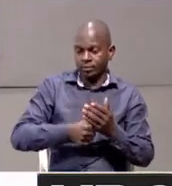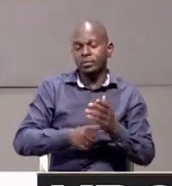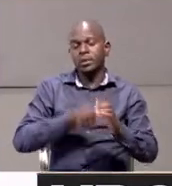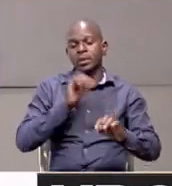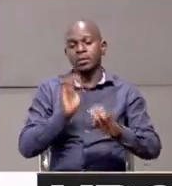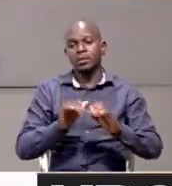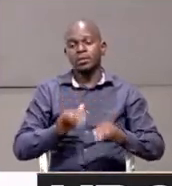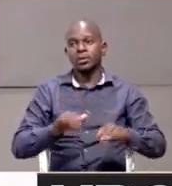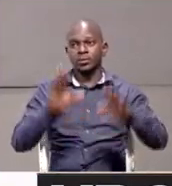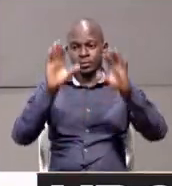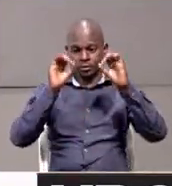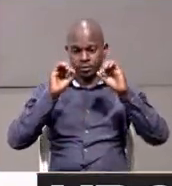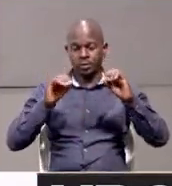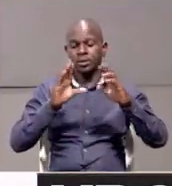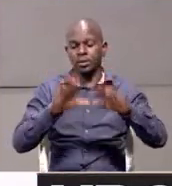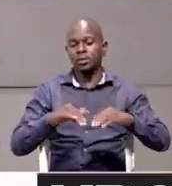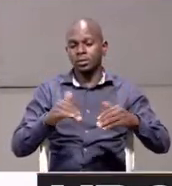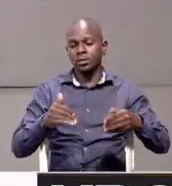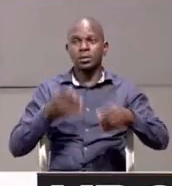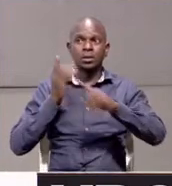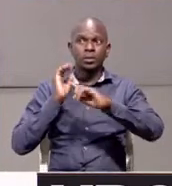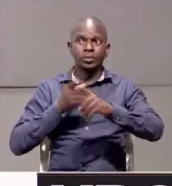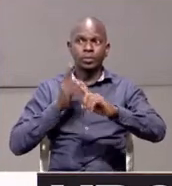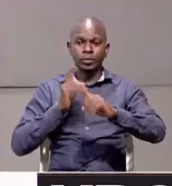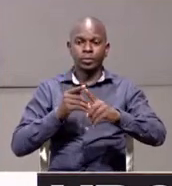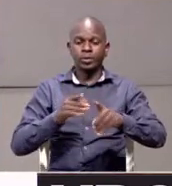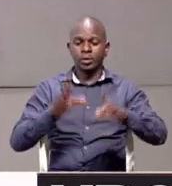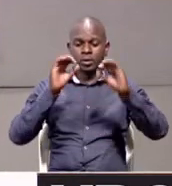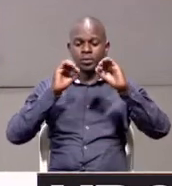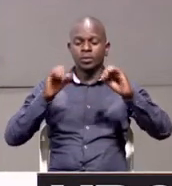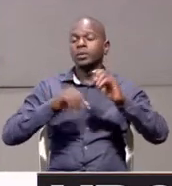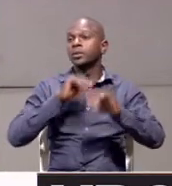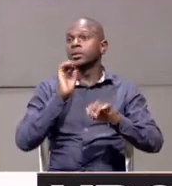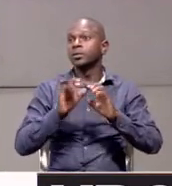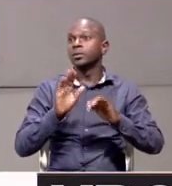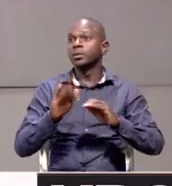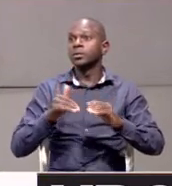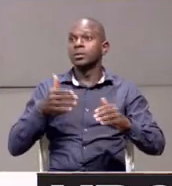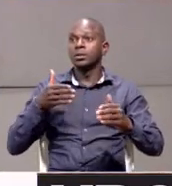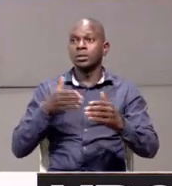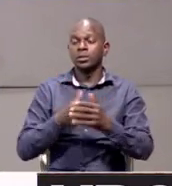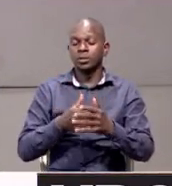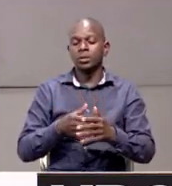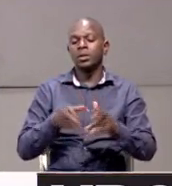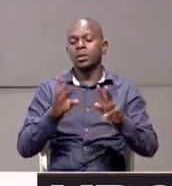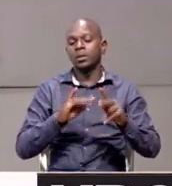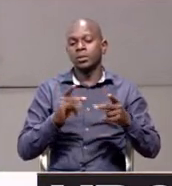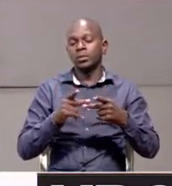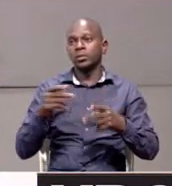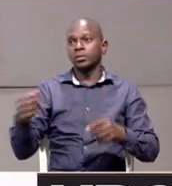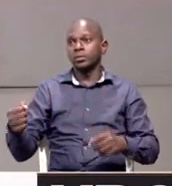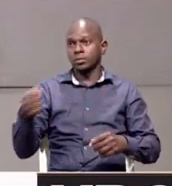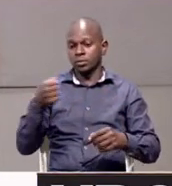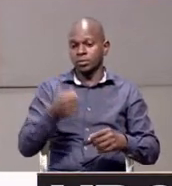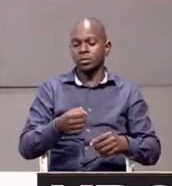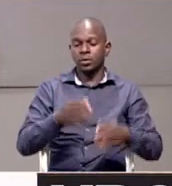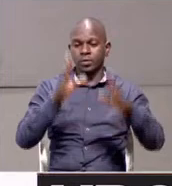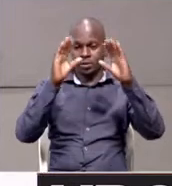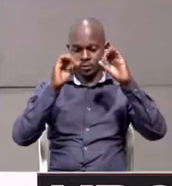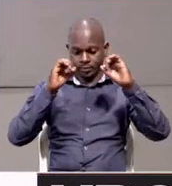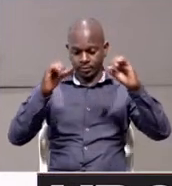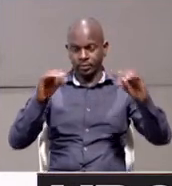the president. However, he accuses some people from the presidential office of blocking him from the position he was appointed by the